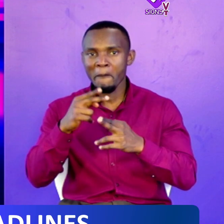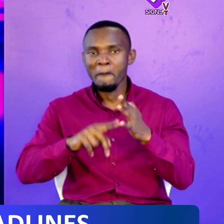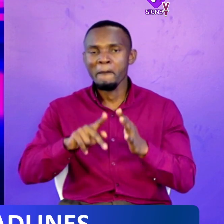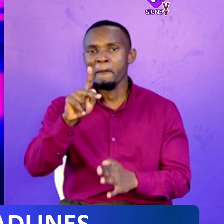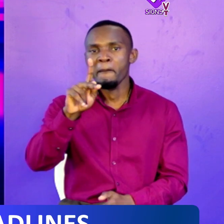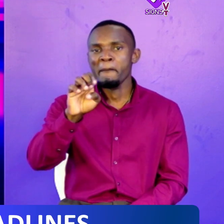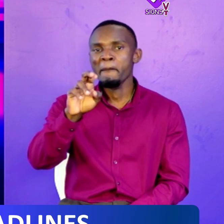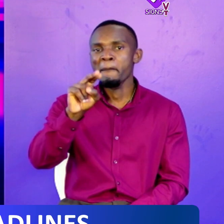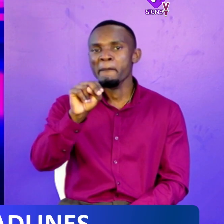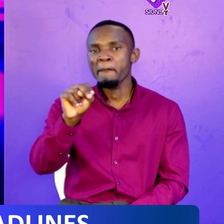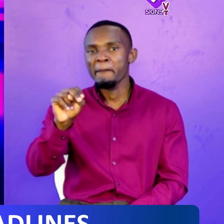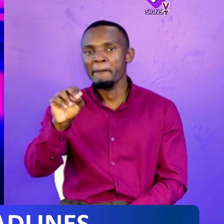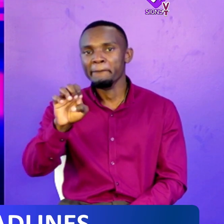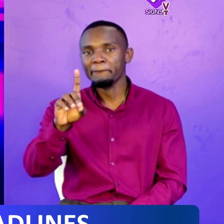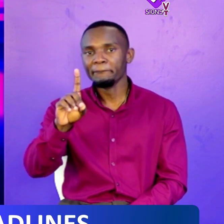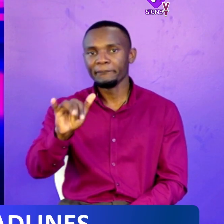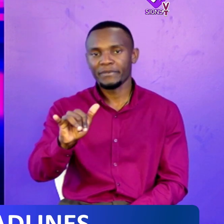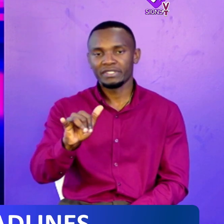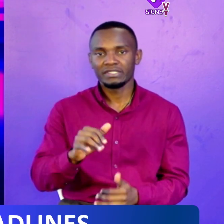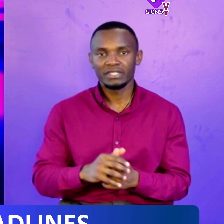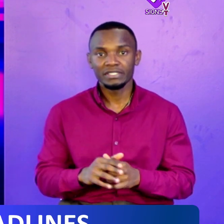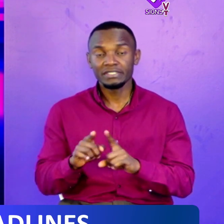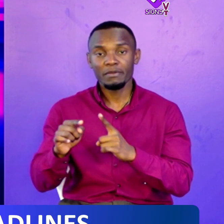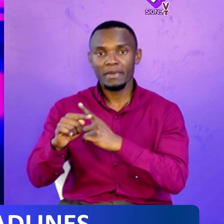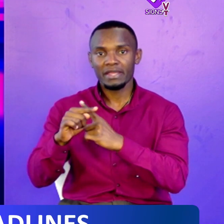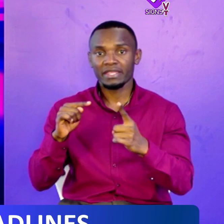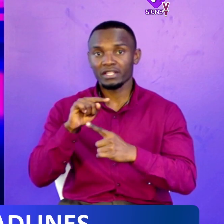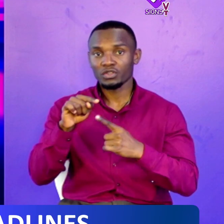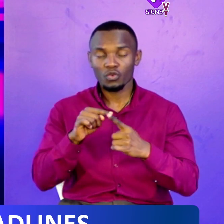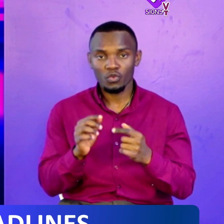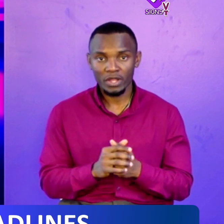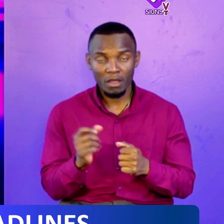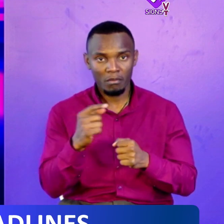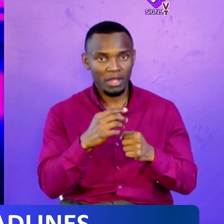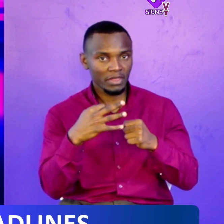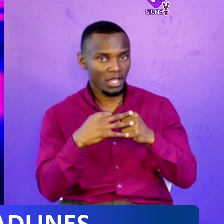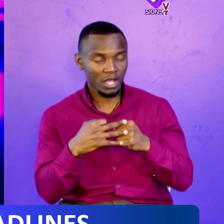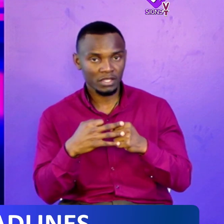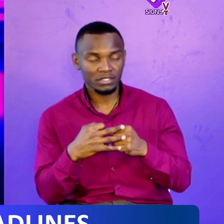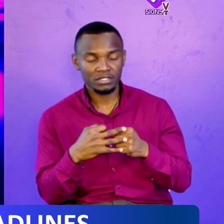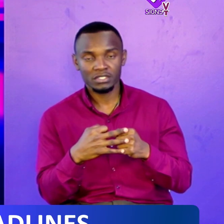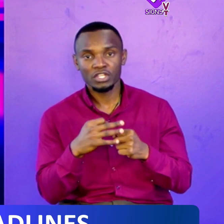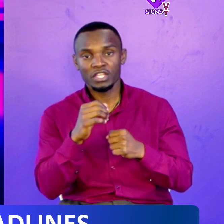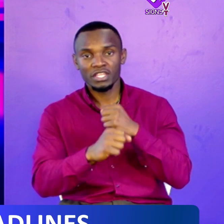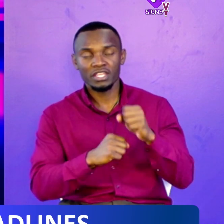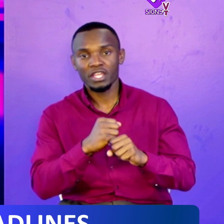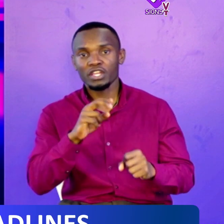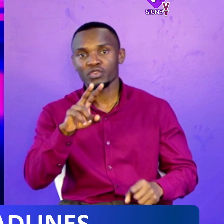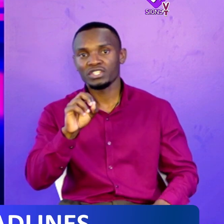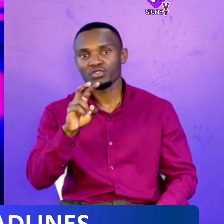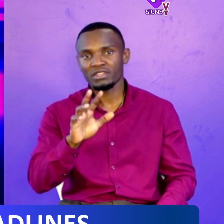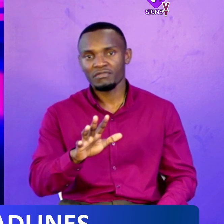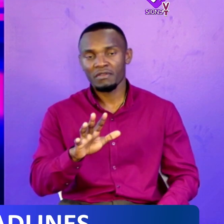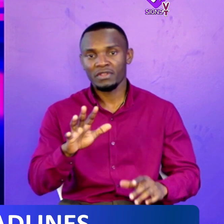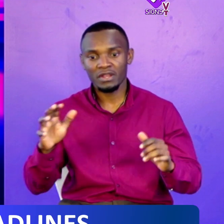Mutuku Nzure. And he was killed on August 31st, 2025 in a tragic road accident